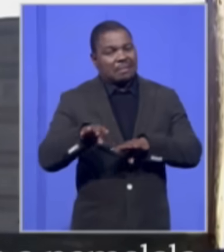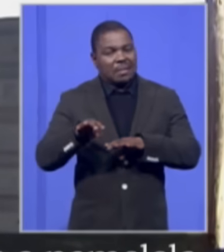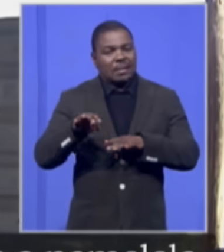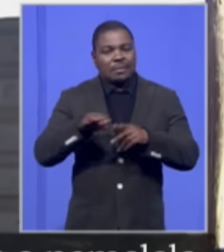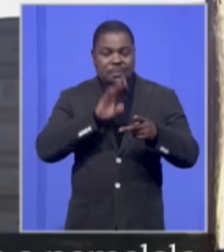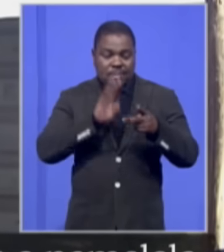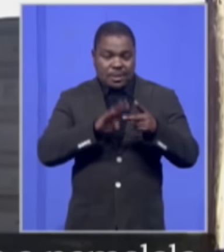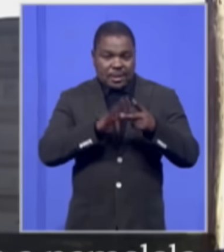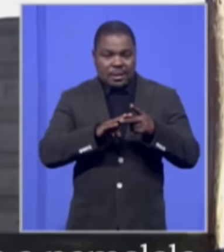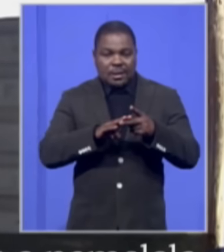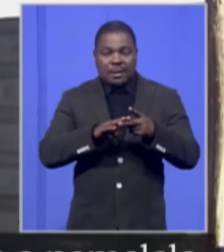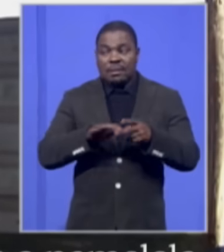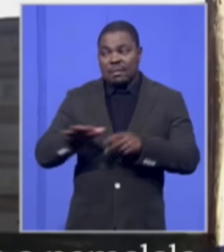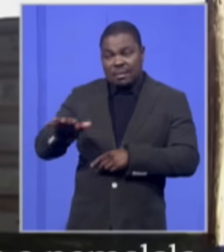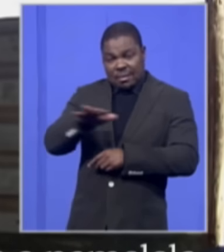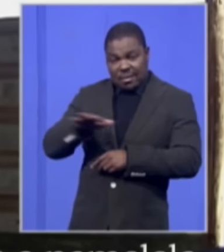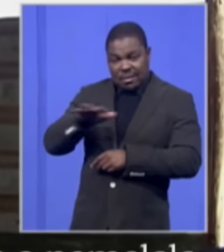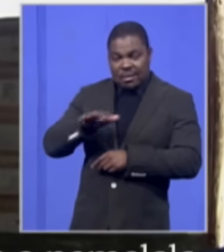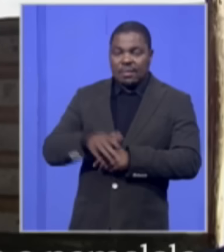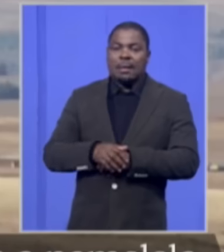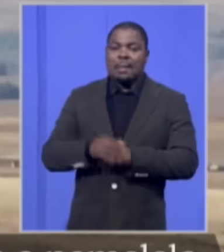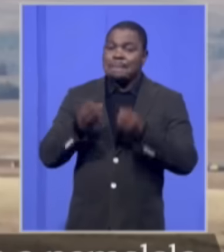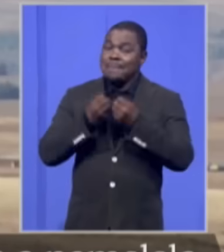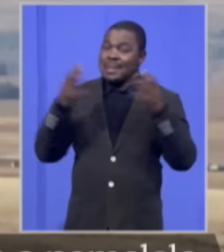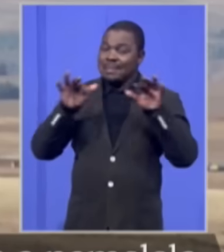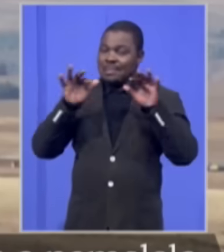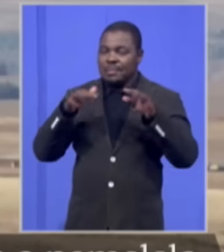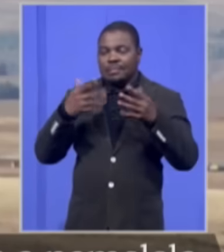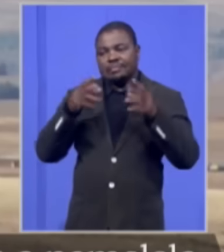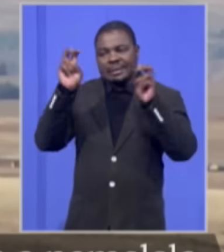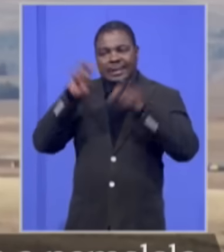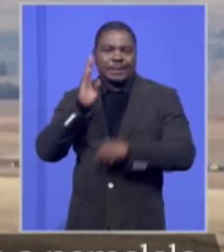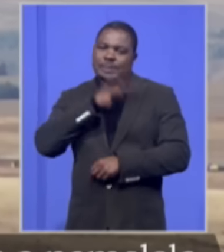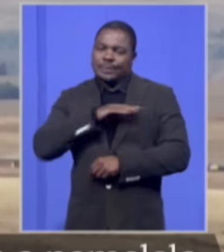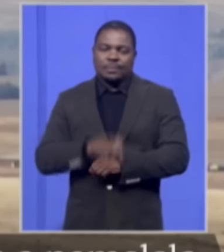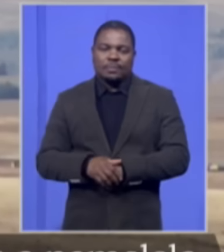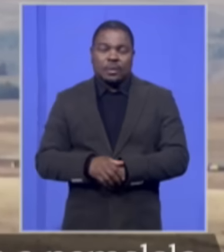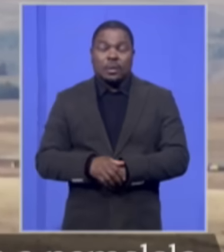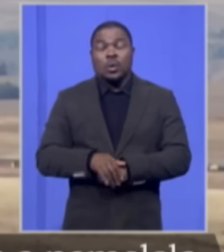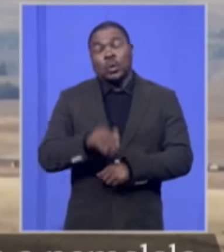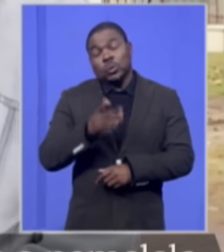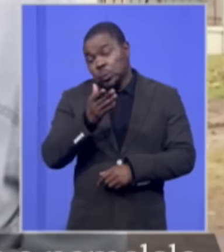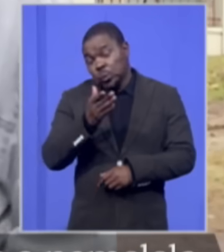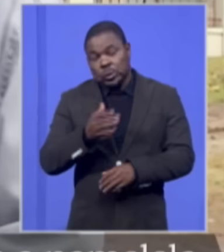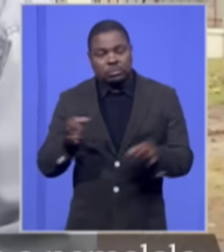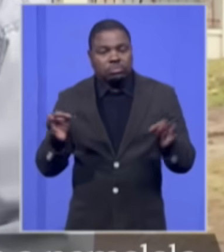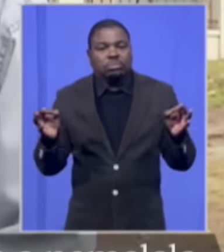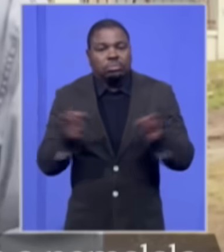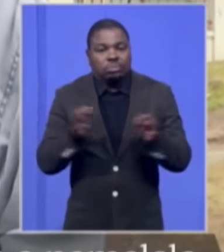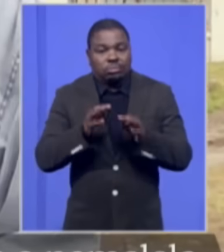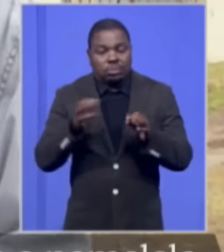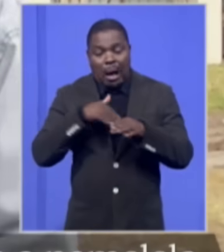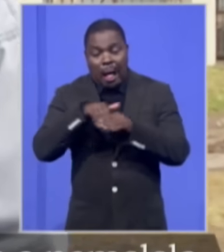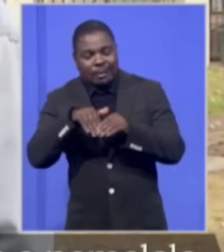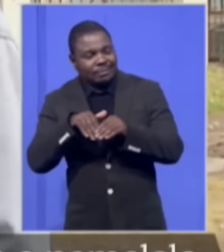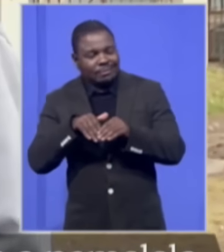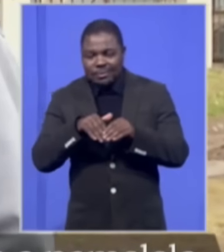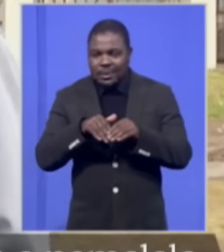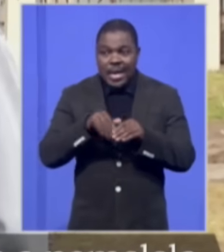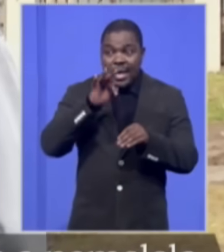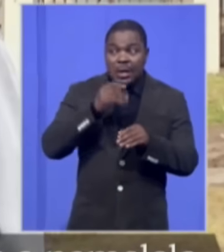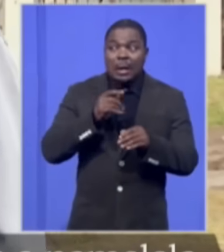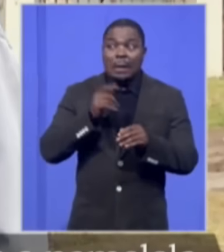hape ya ntho e etsahalang Ficksburg. Ficksburg batho ba bangata ha bana metlakasa. Go ba ntate le tswela ka ntle o tswa ka lebaka fela tšena na a